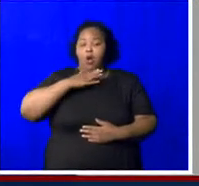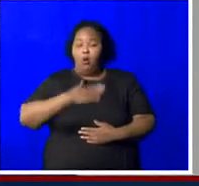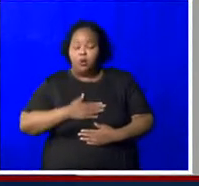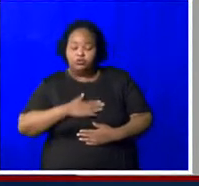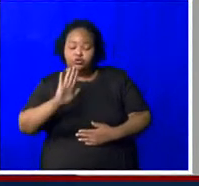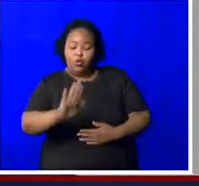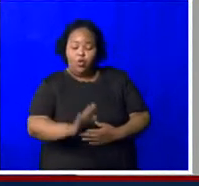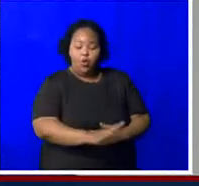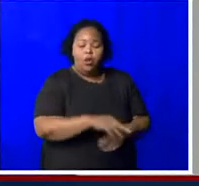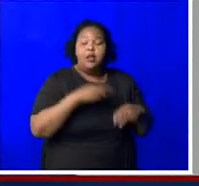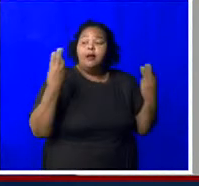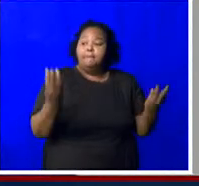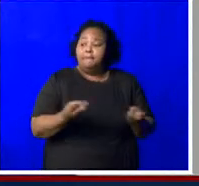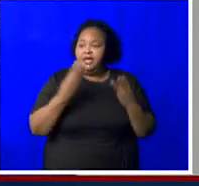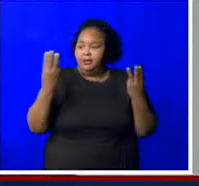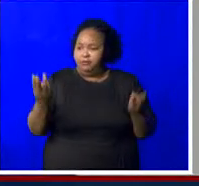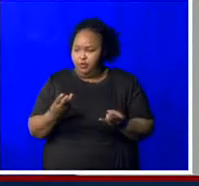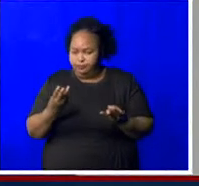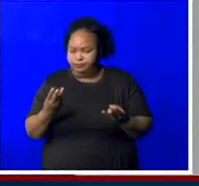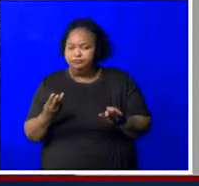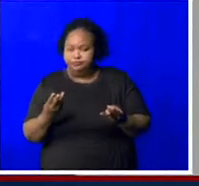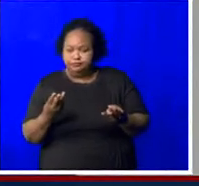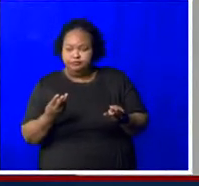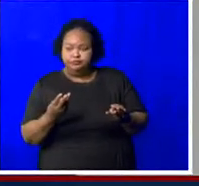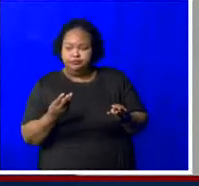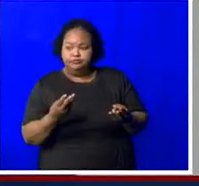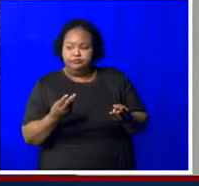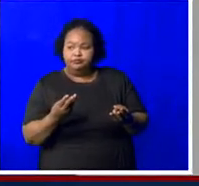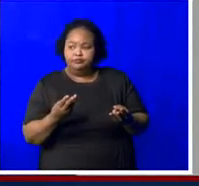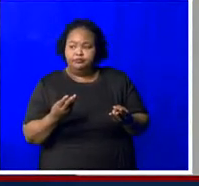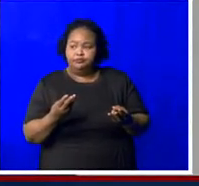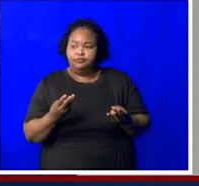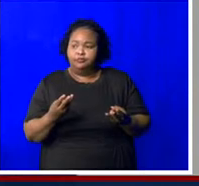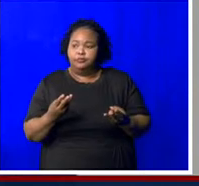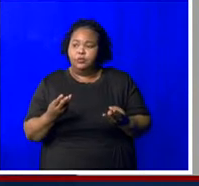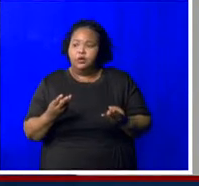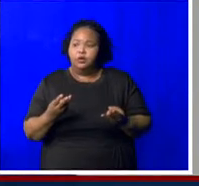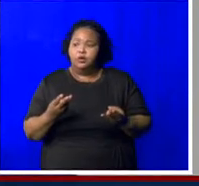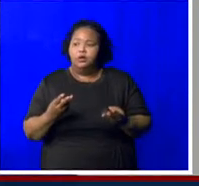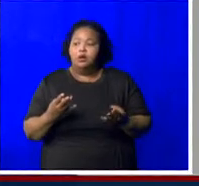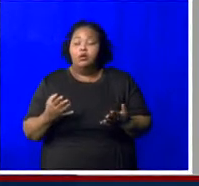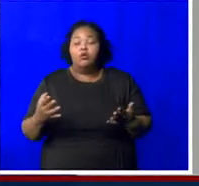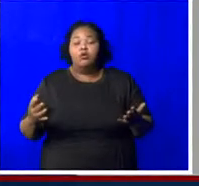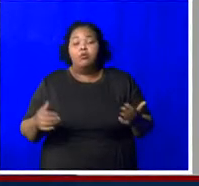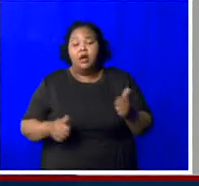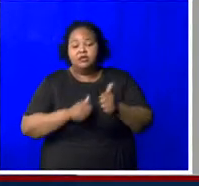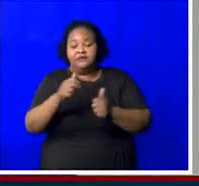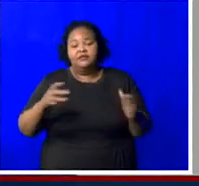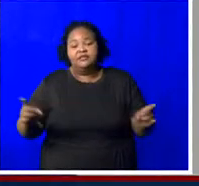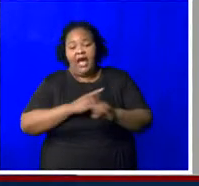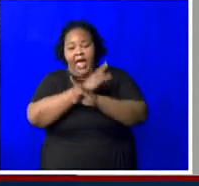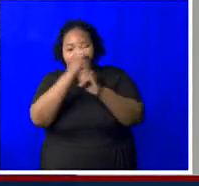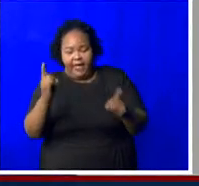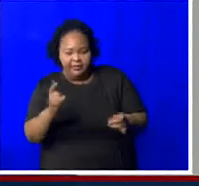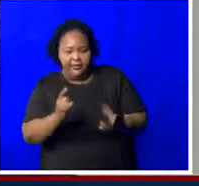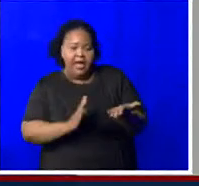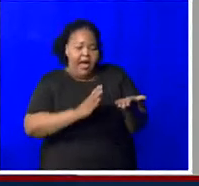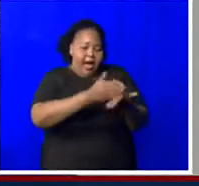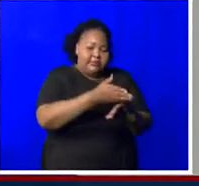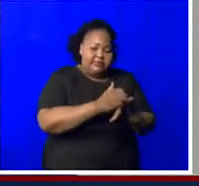people have access to affordable quality care, including increasing funding for